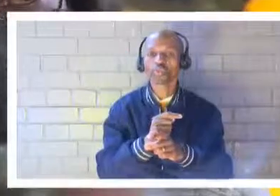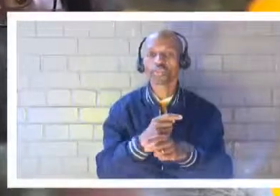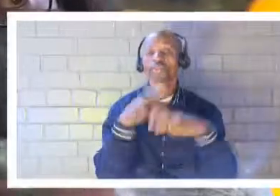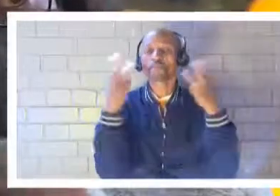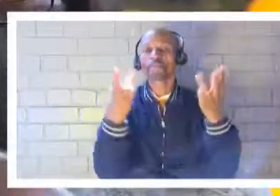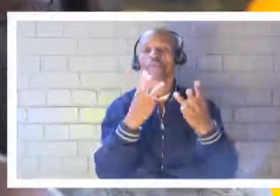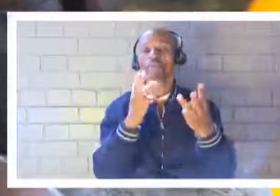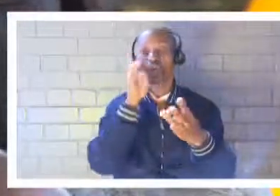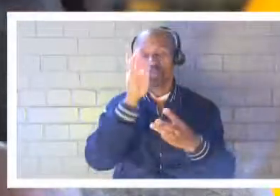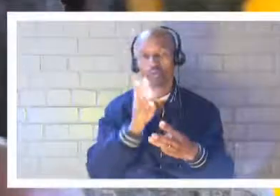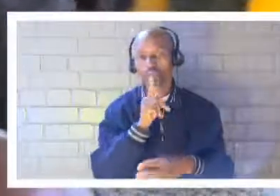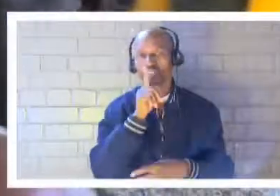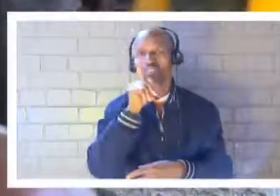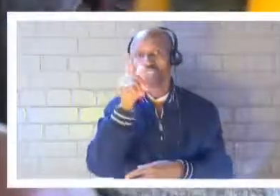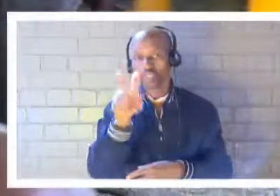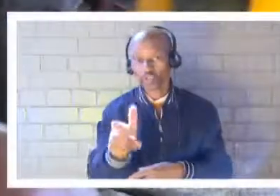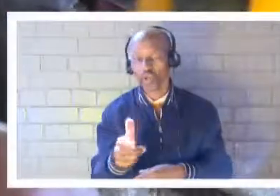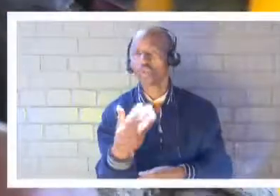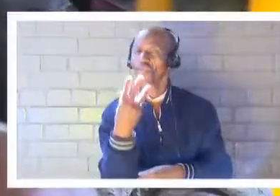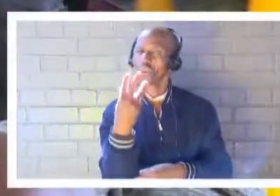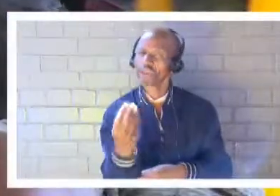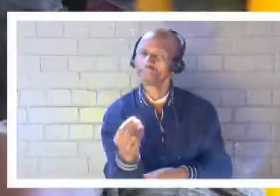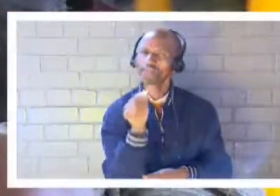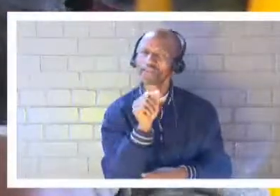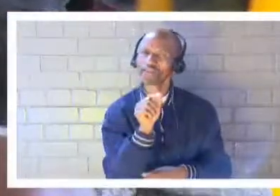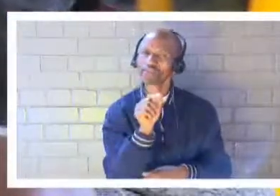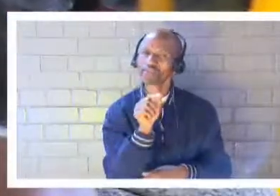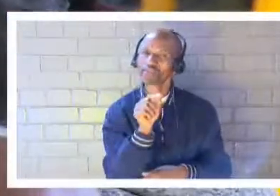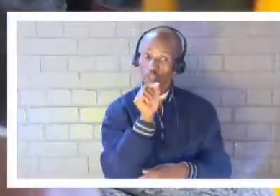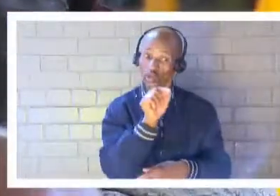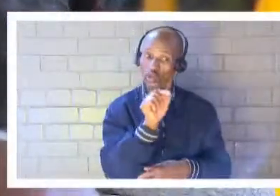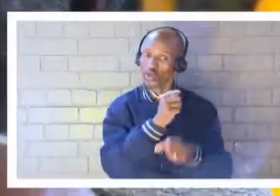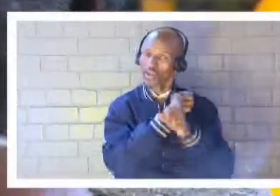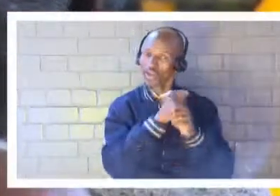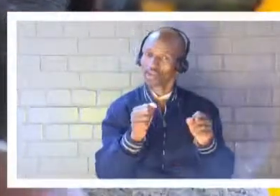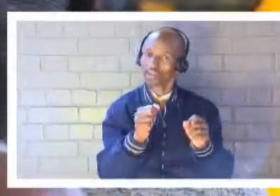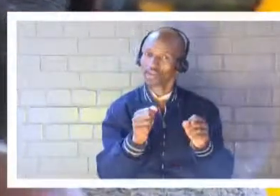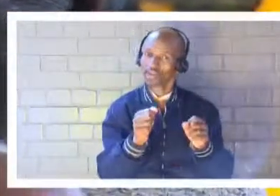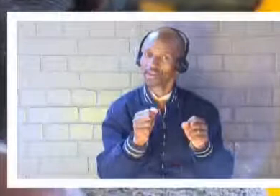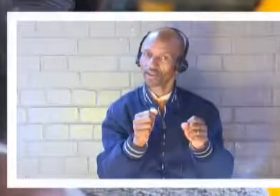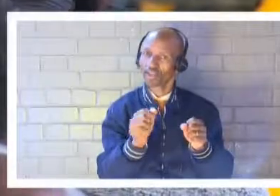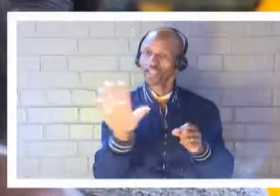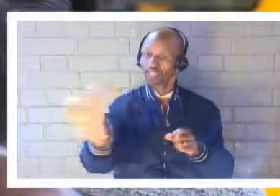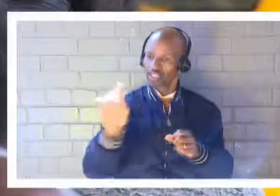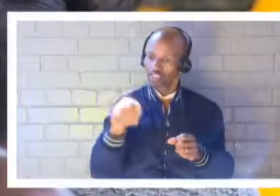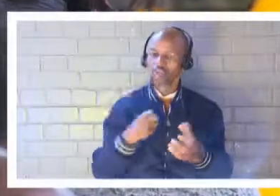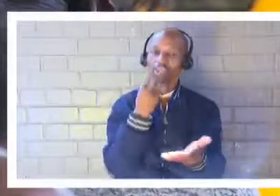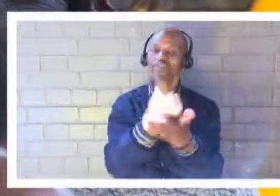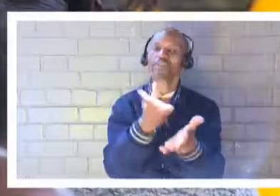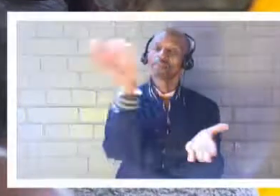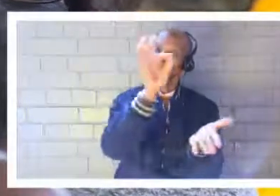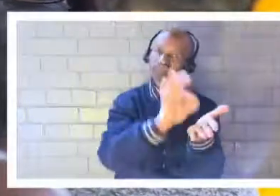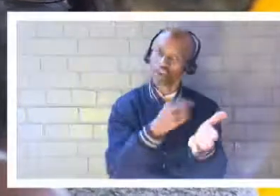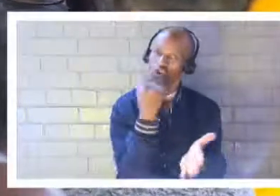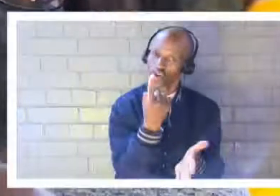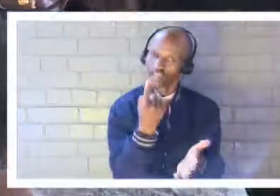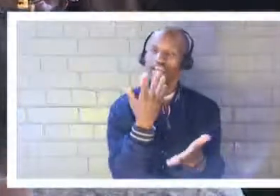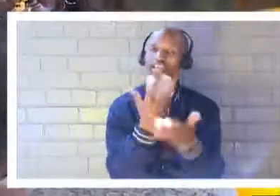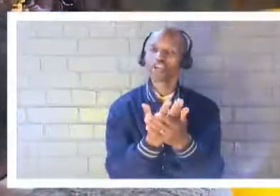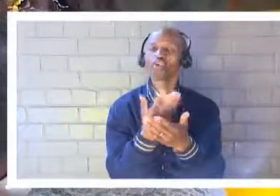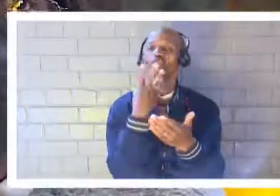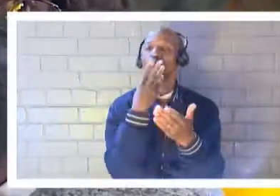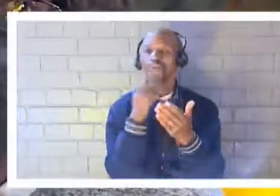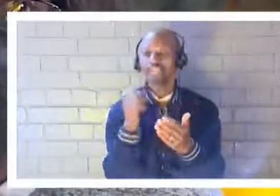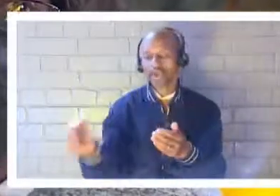you that they're facing that you don't take them, you always give them the contract. Can you please take